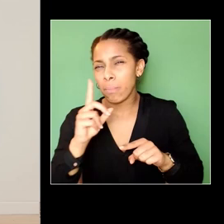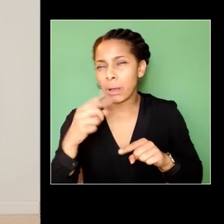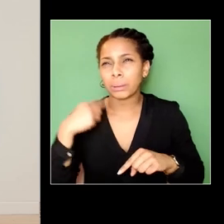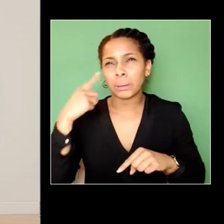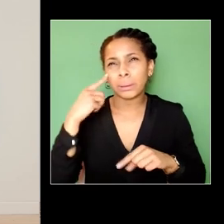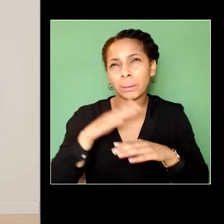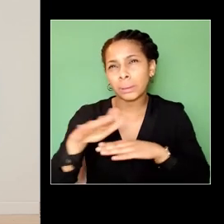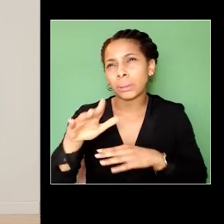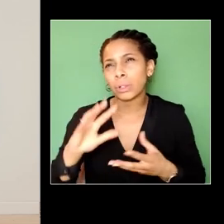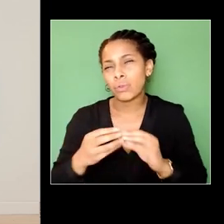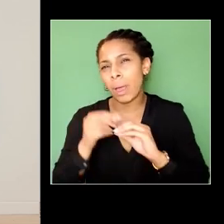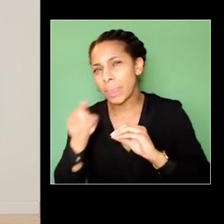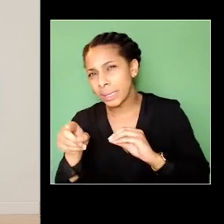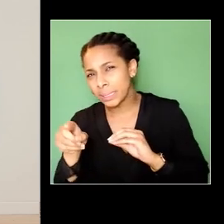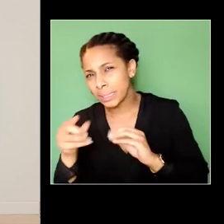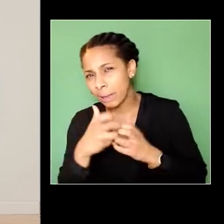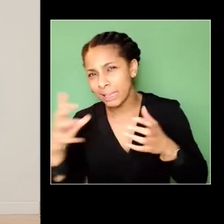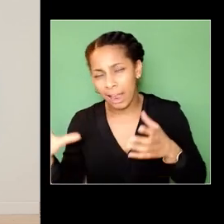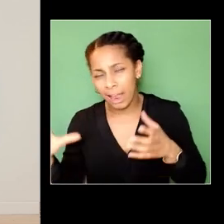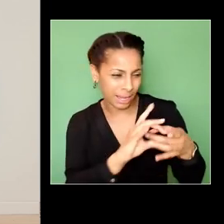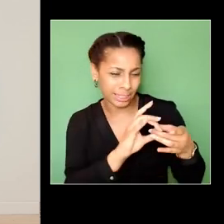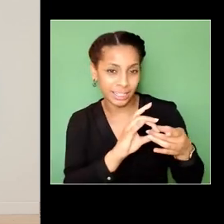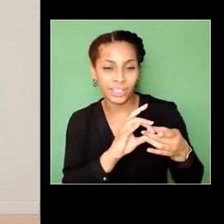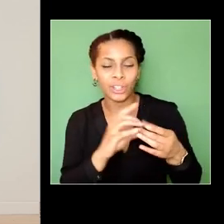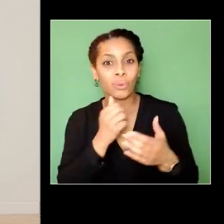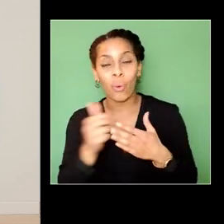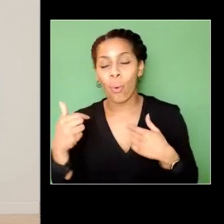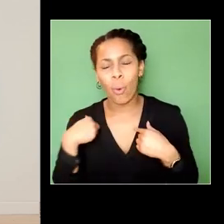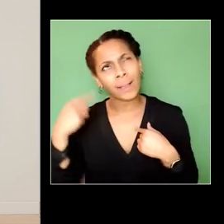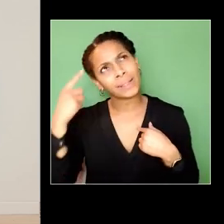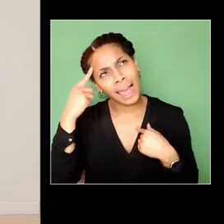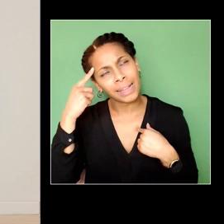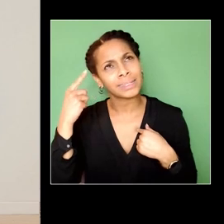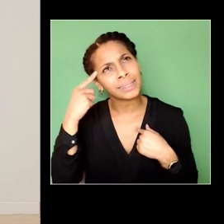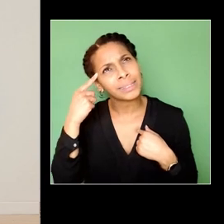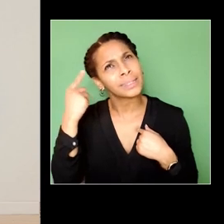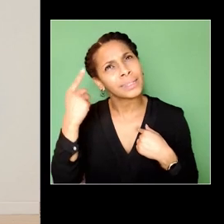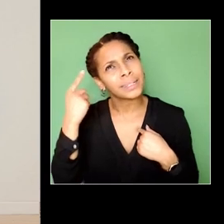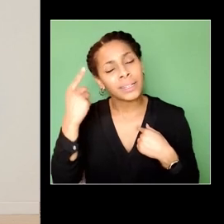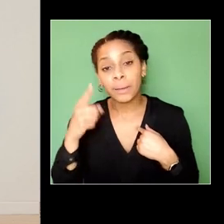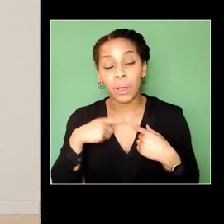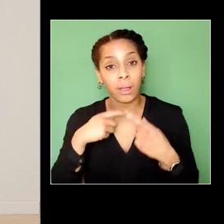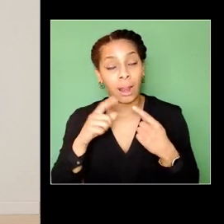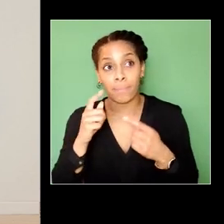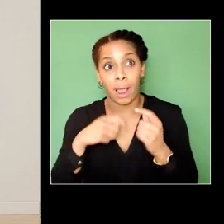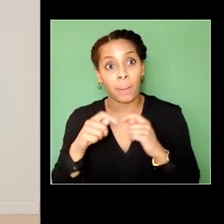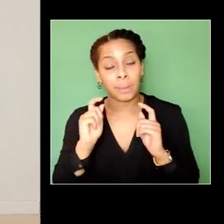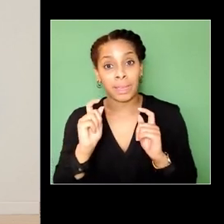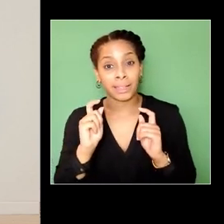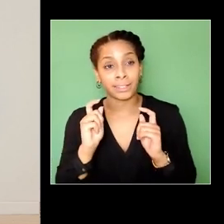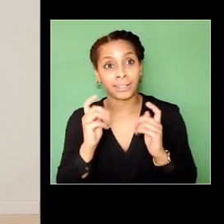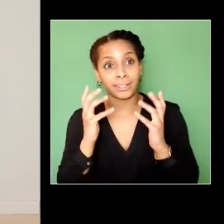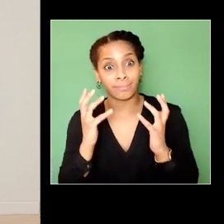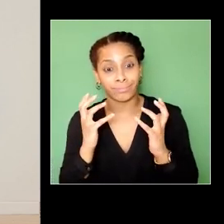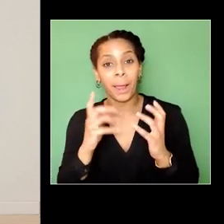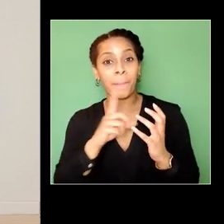about to do. So there's always this conversation, and it's getting a bit intense because I'm not able to get